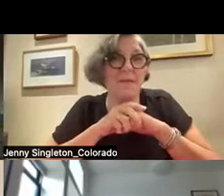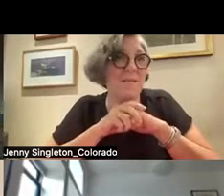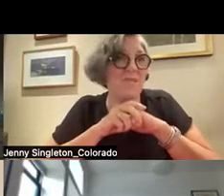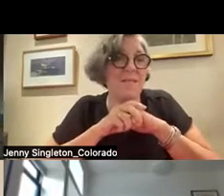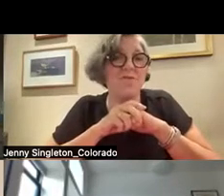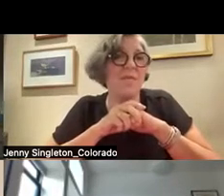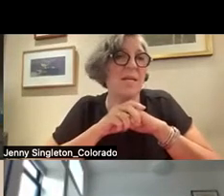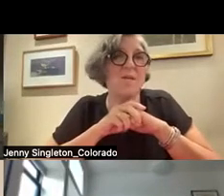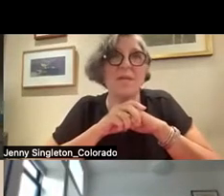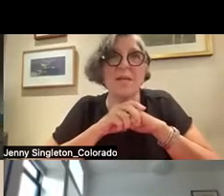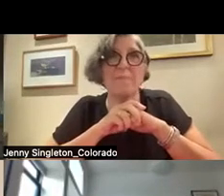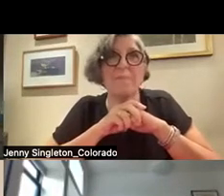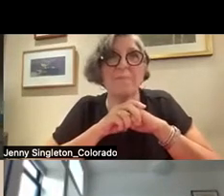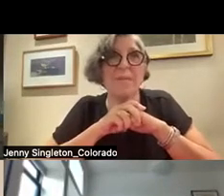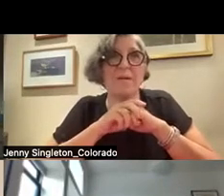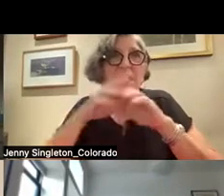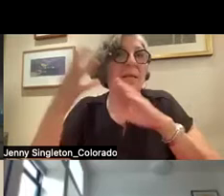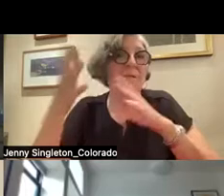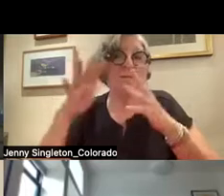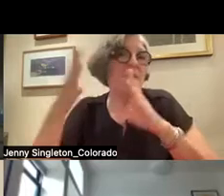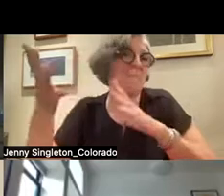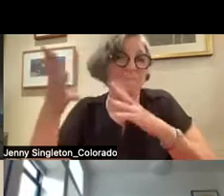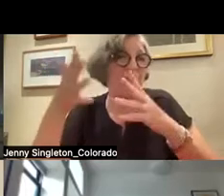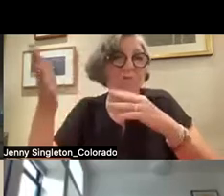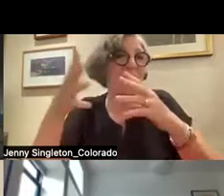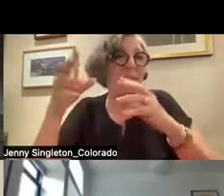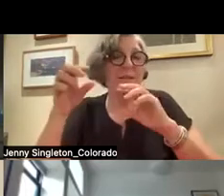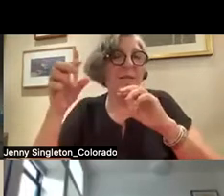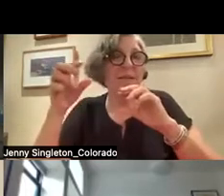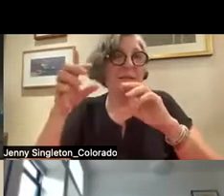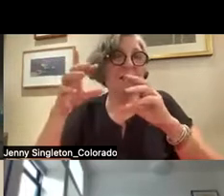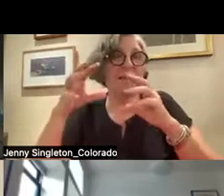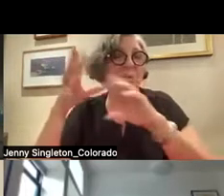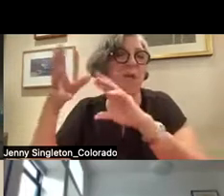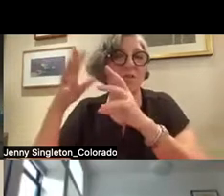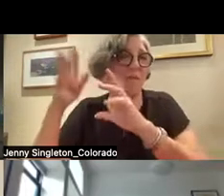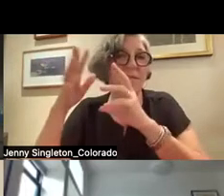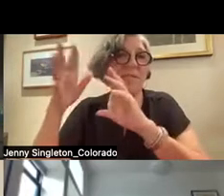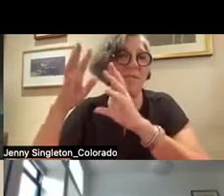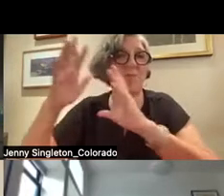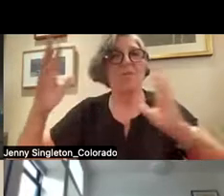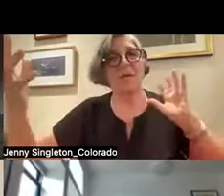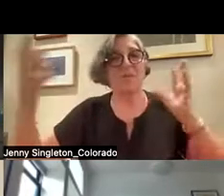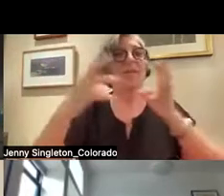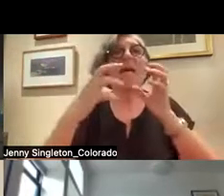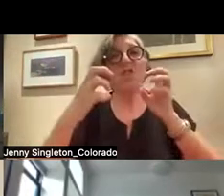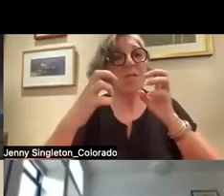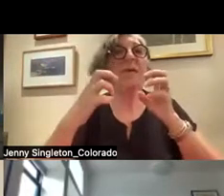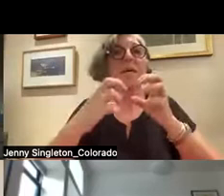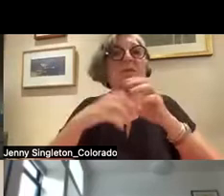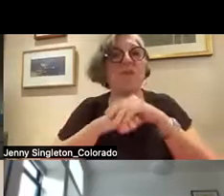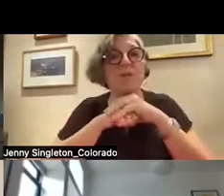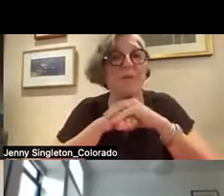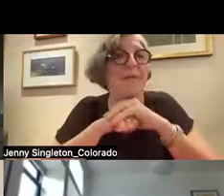So I think that's really interesting. I know that, so I'm very interested in the communication sciences and disorders kind of